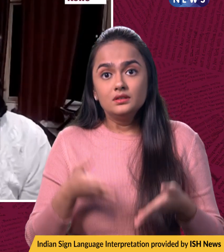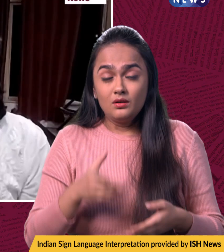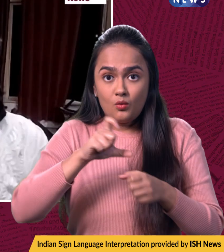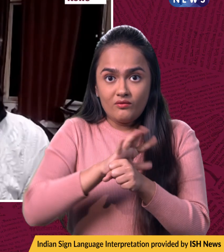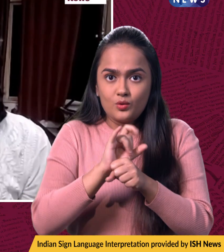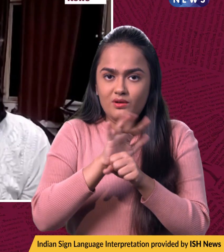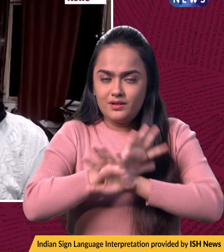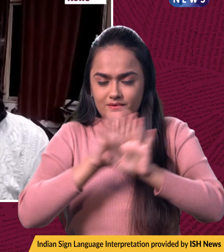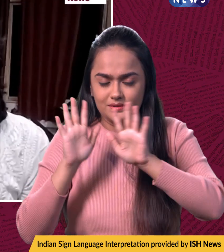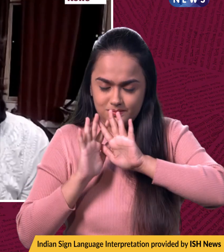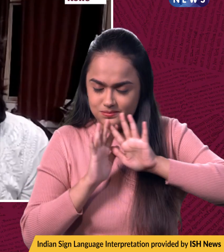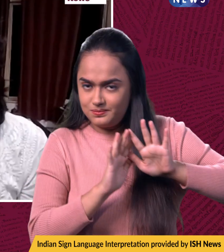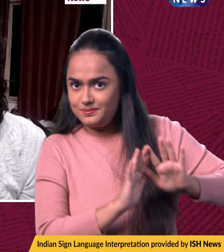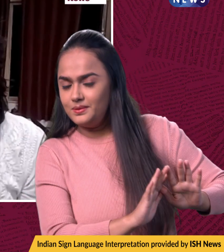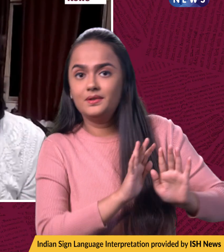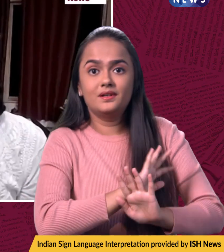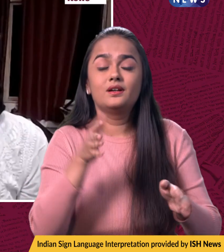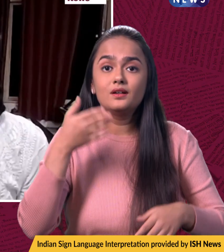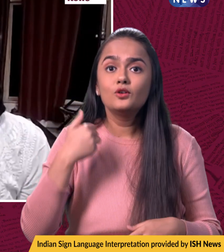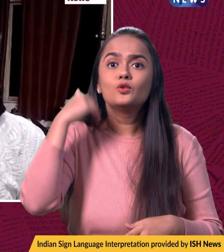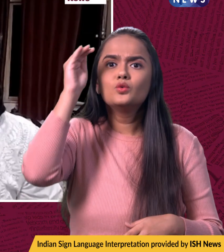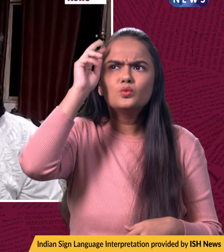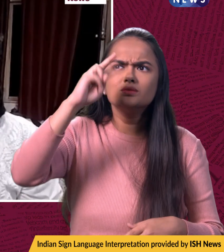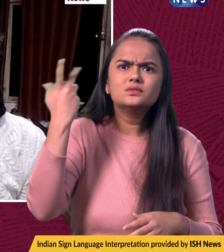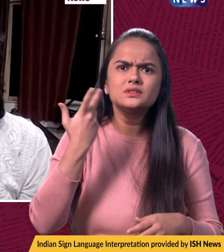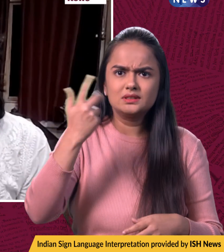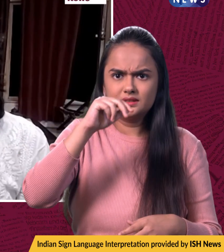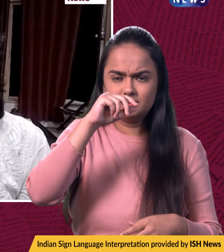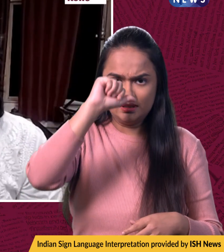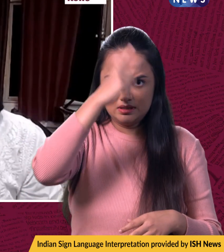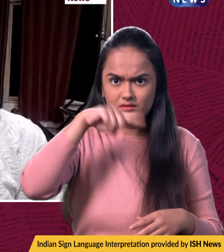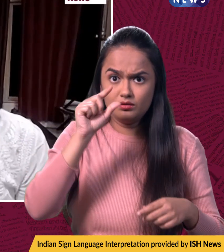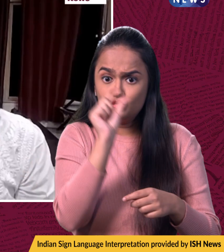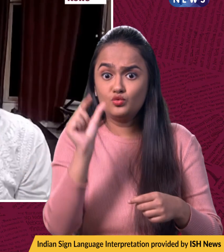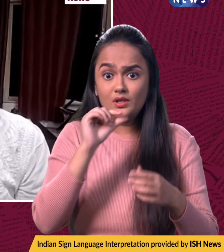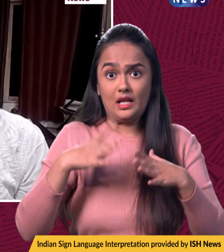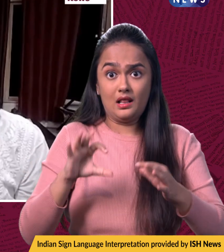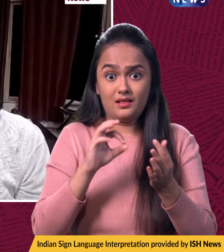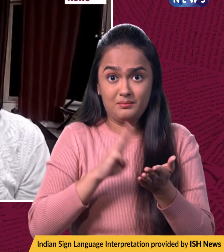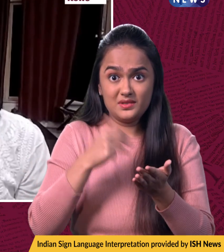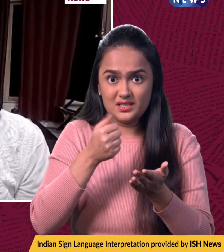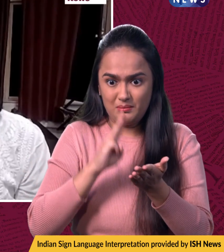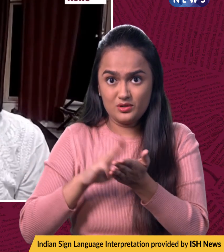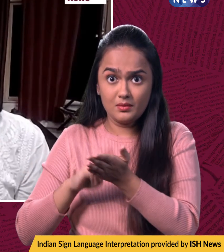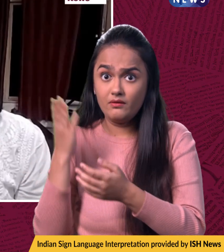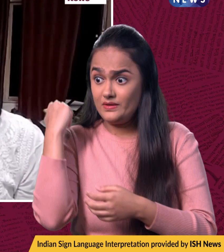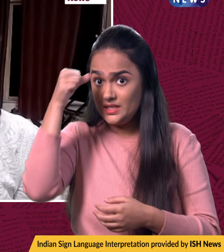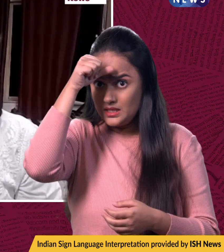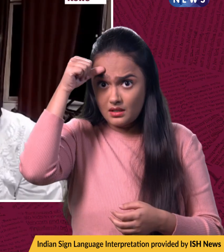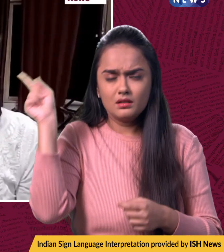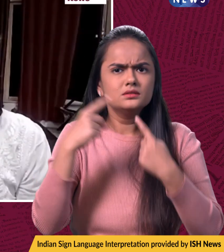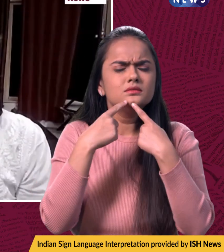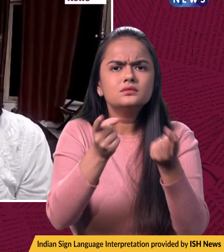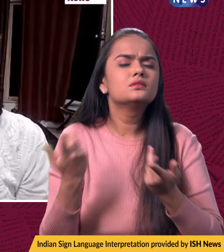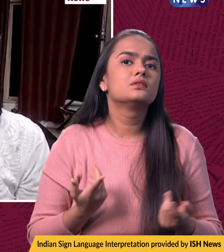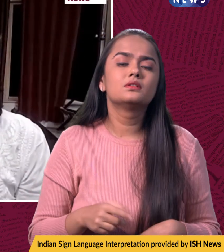Moving away from COVID right now, let's take a look at what else is making news in the country. Union Health Minister Mansukh Mandavia on